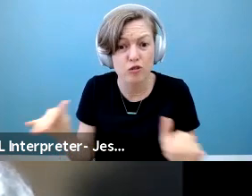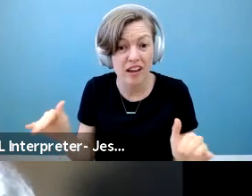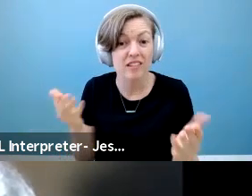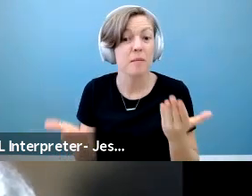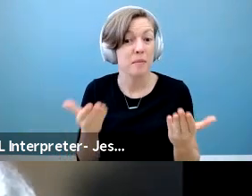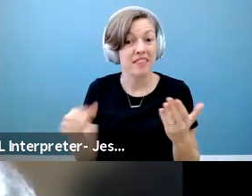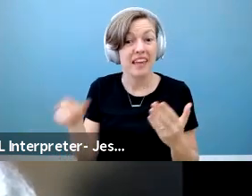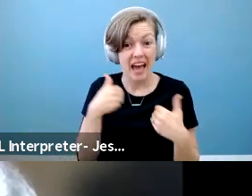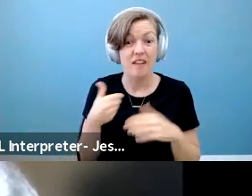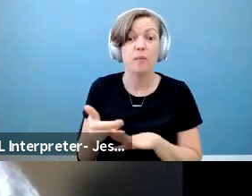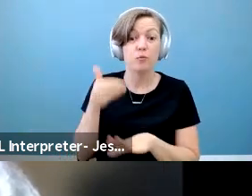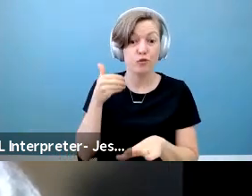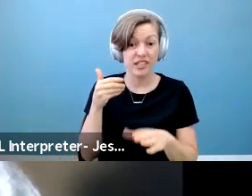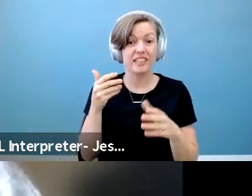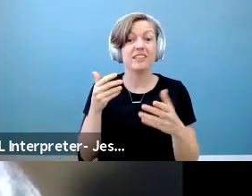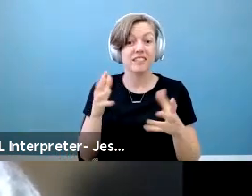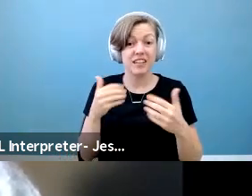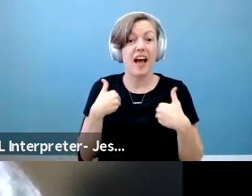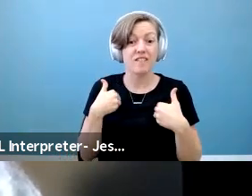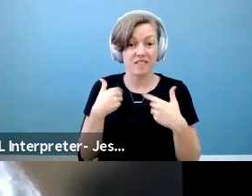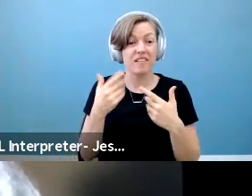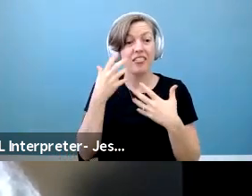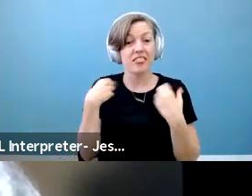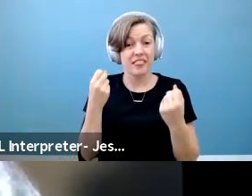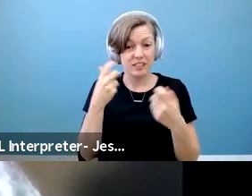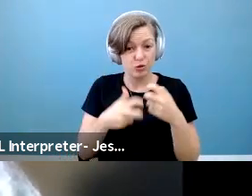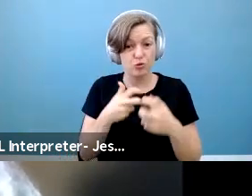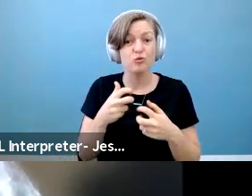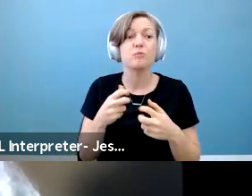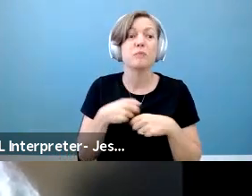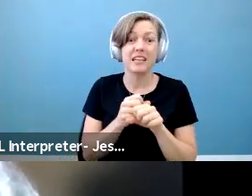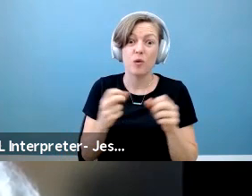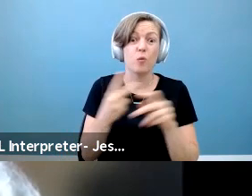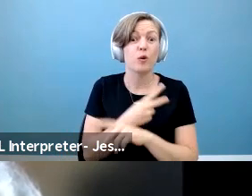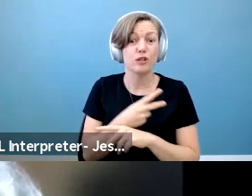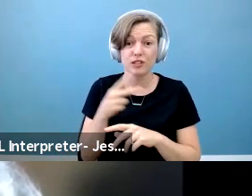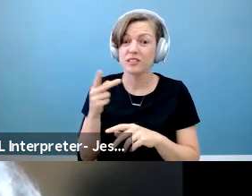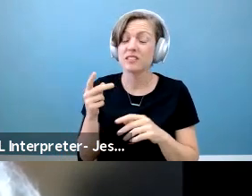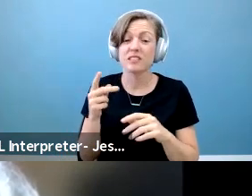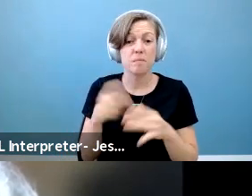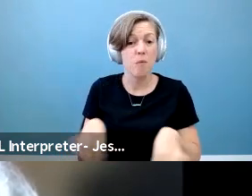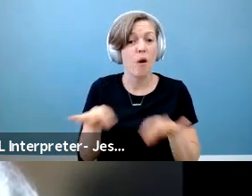a pre-existing health issue that made it really important that they access the